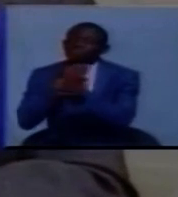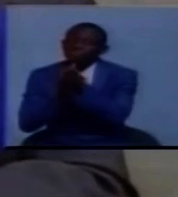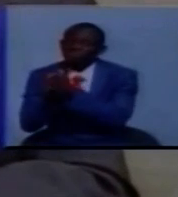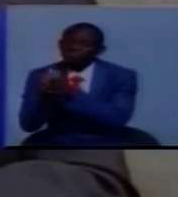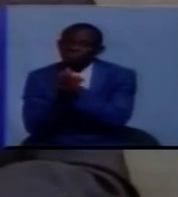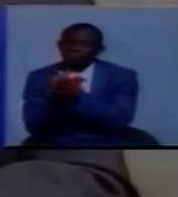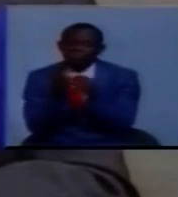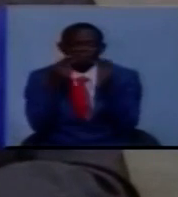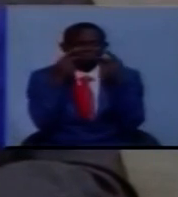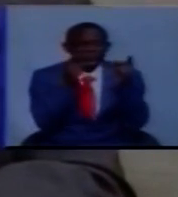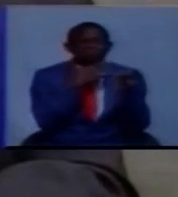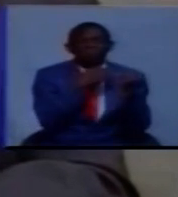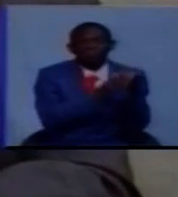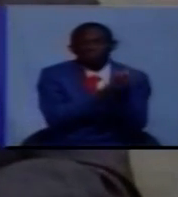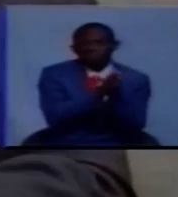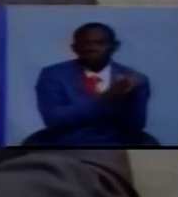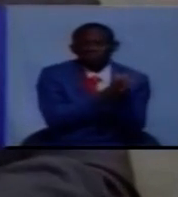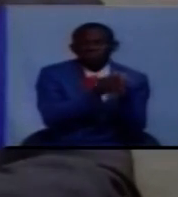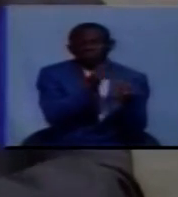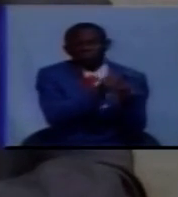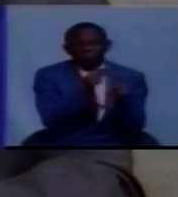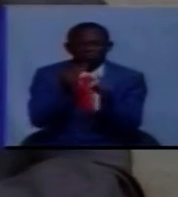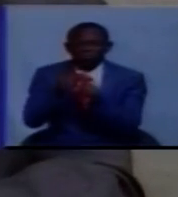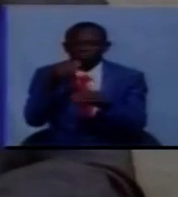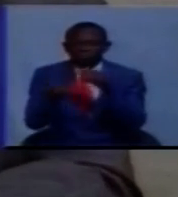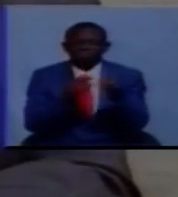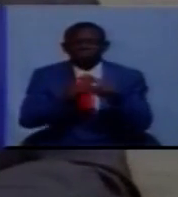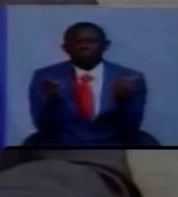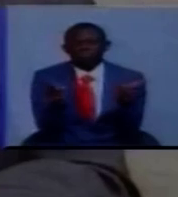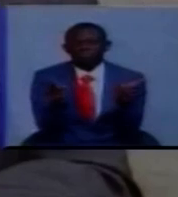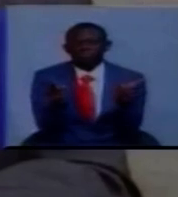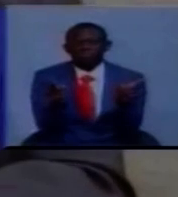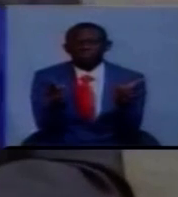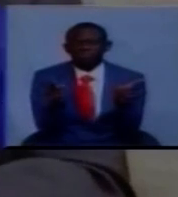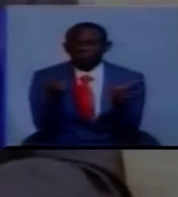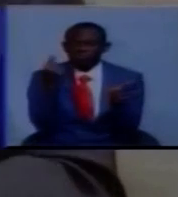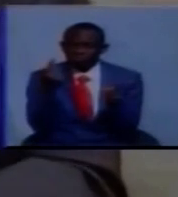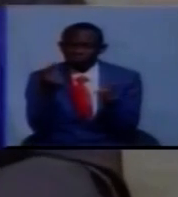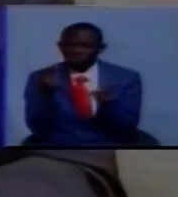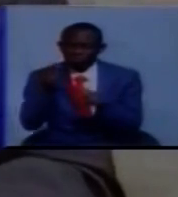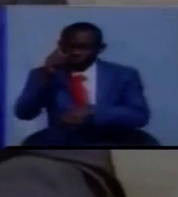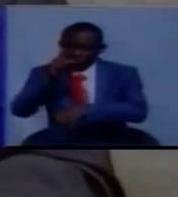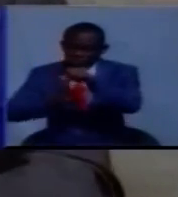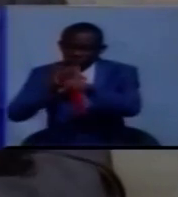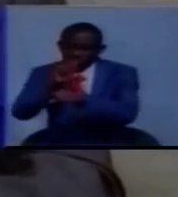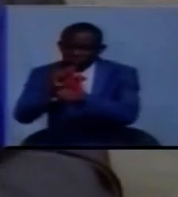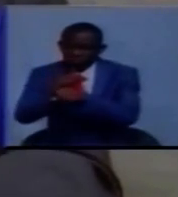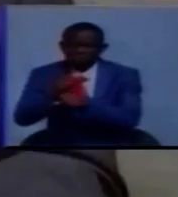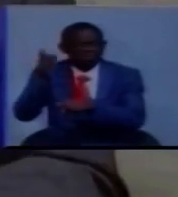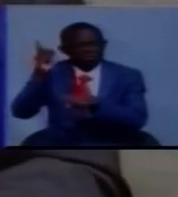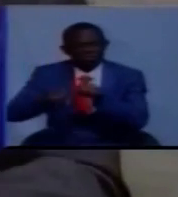of semantics. Except one, you lose your benefits. The other one, you can be able to access your benefits.